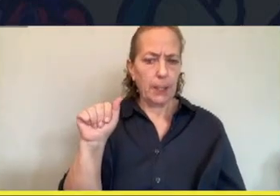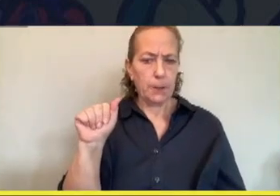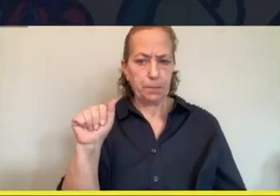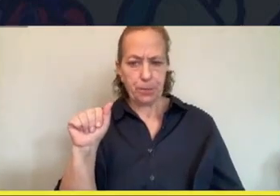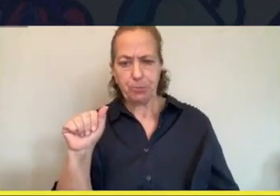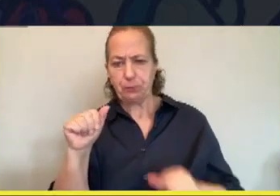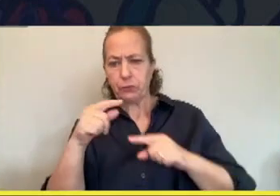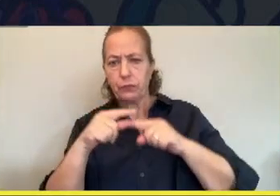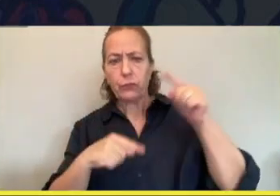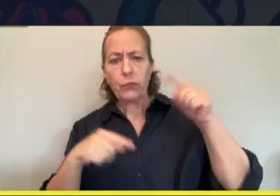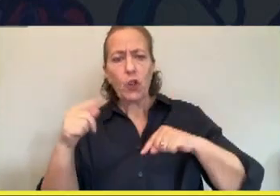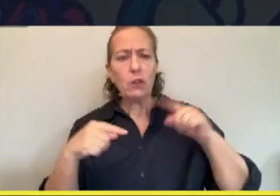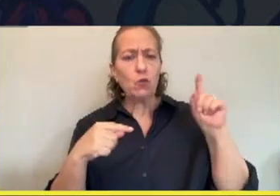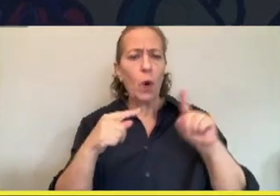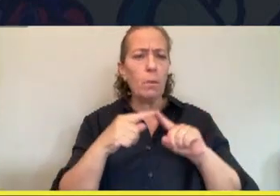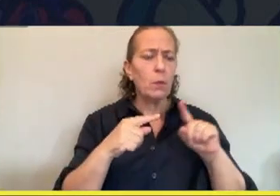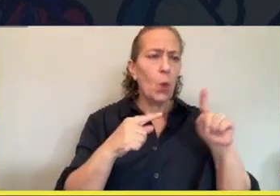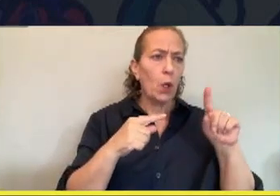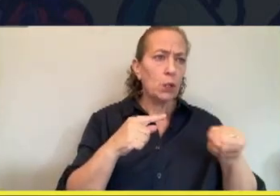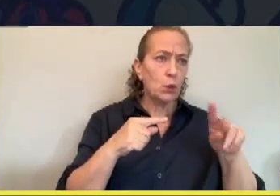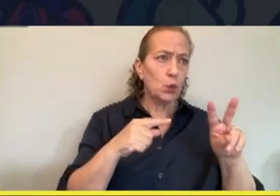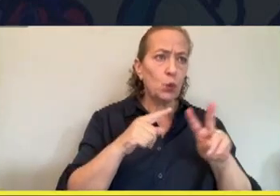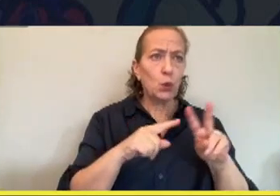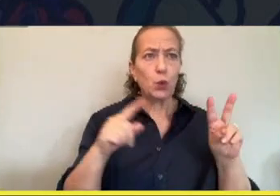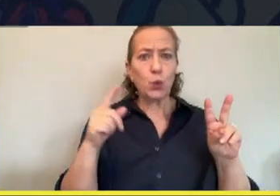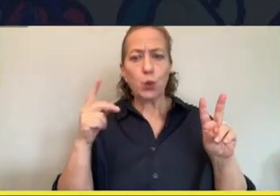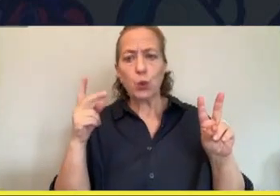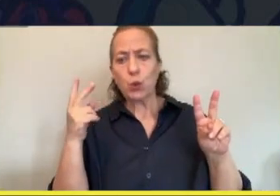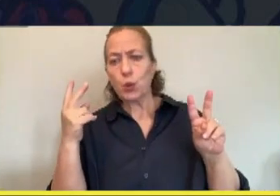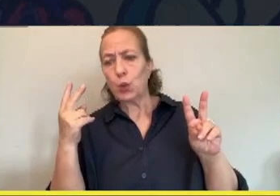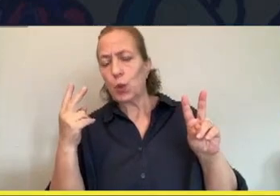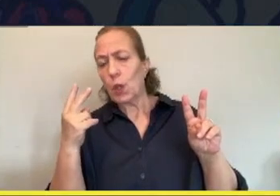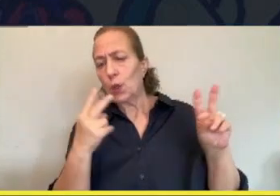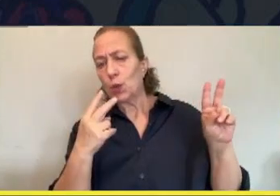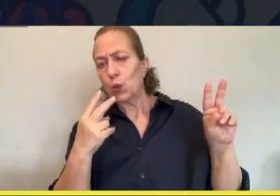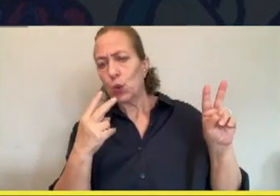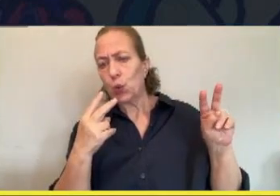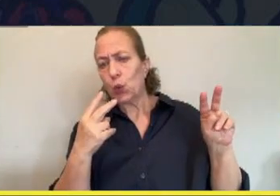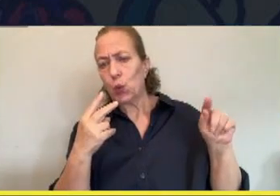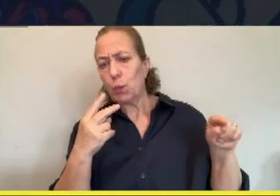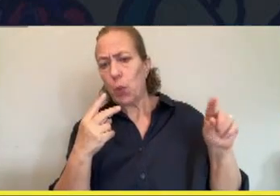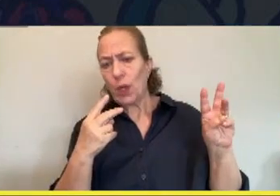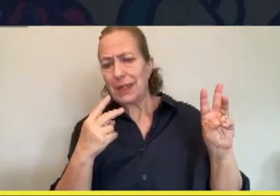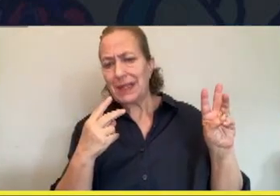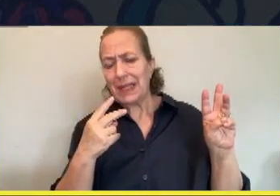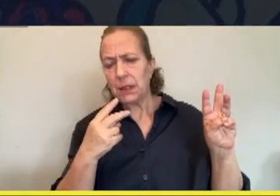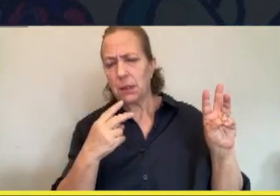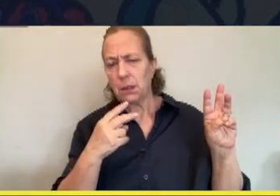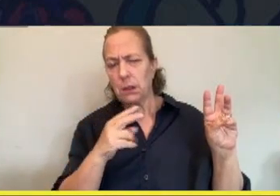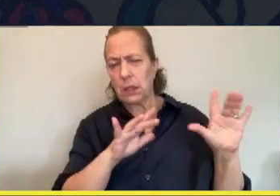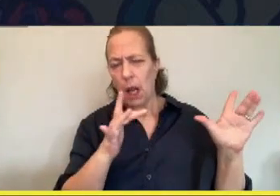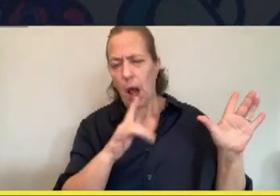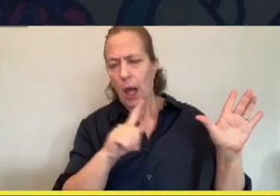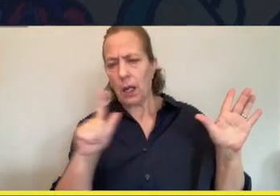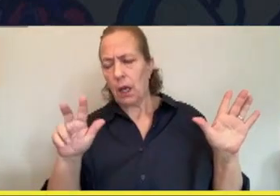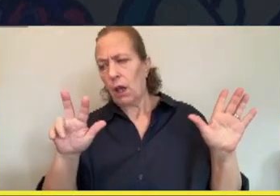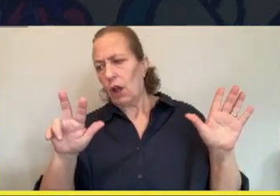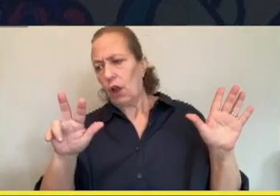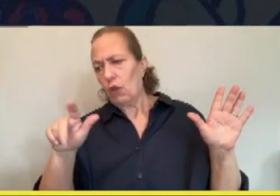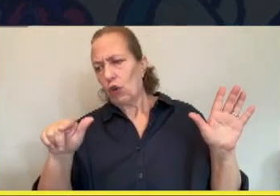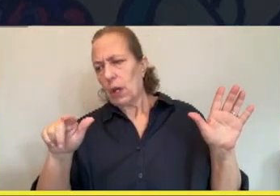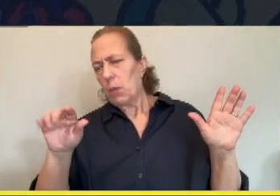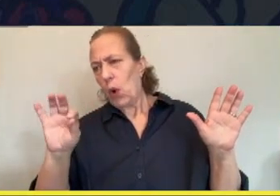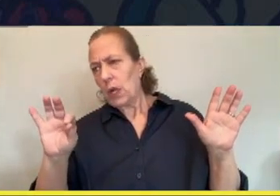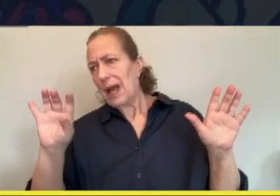to 2.6%. What you see are the lighter shades in the country, to 3.9 to 8%,